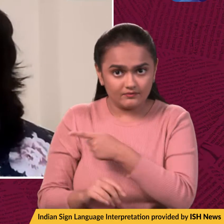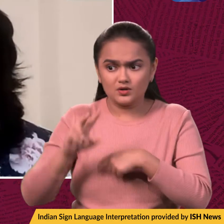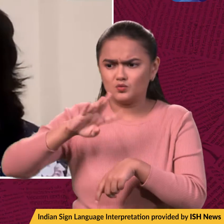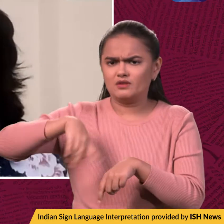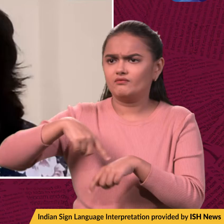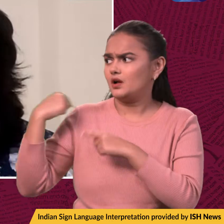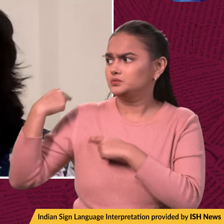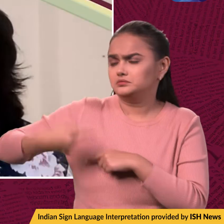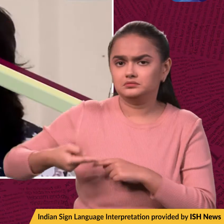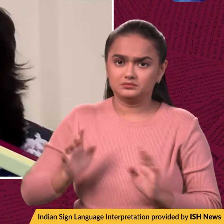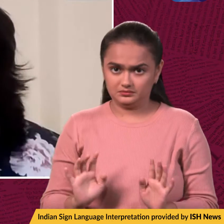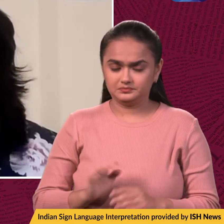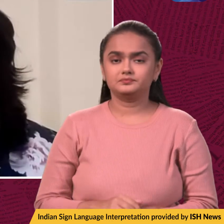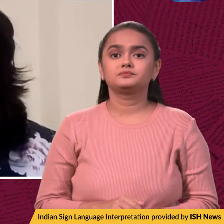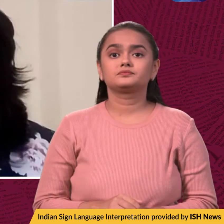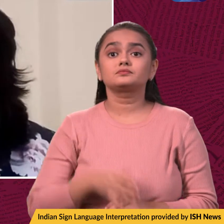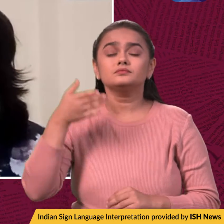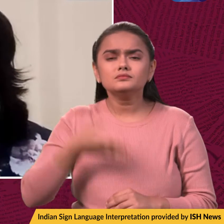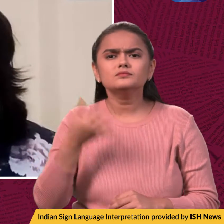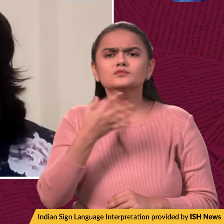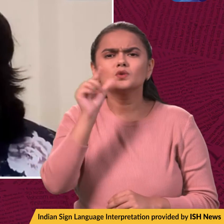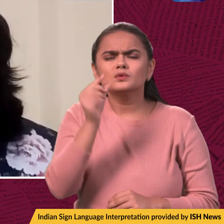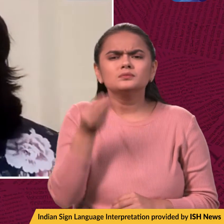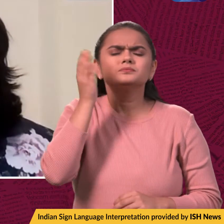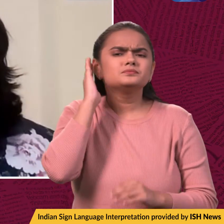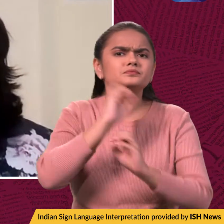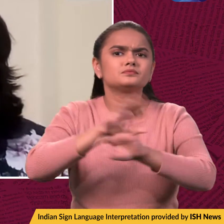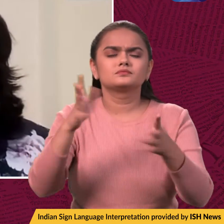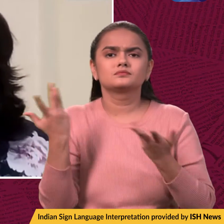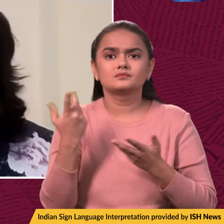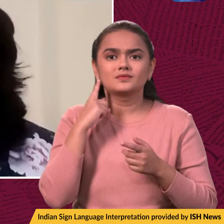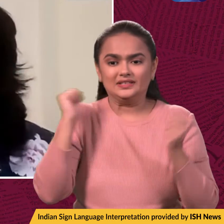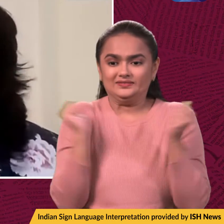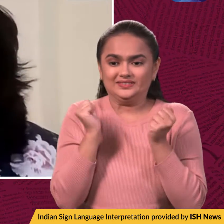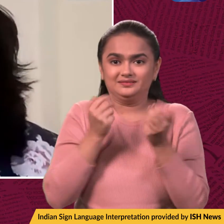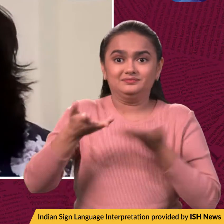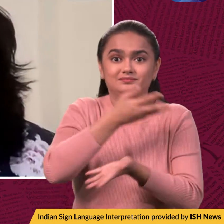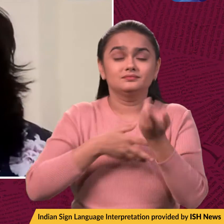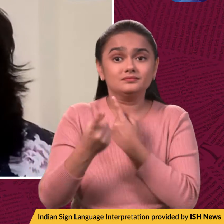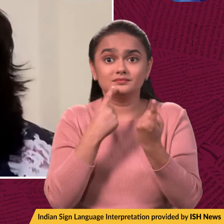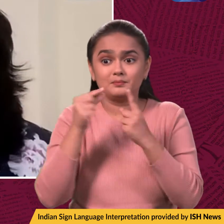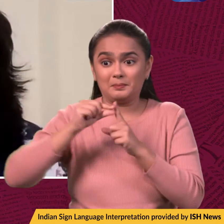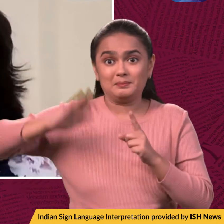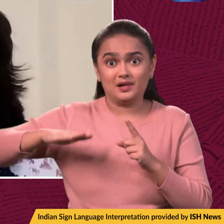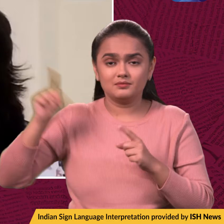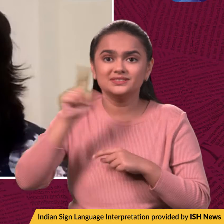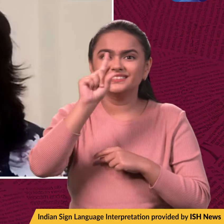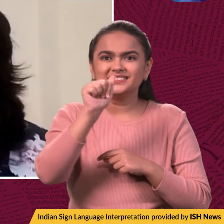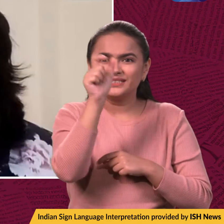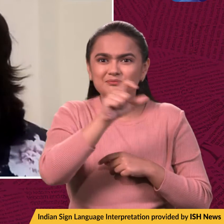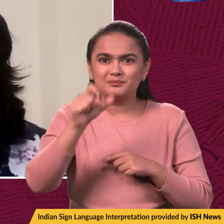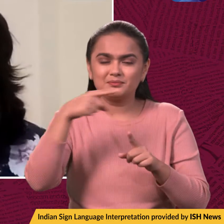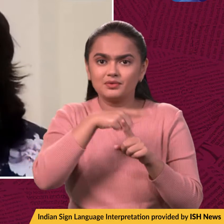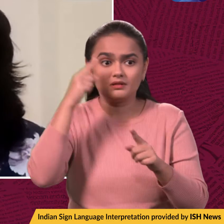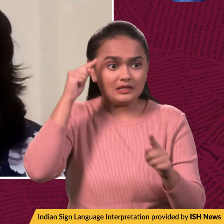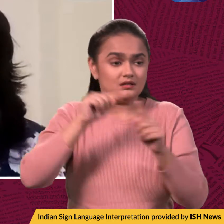the last 24 hours. An update now on what's going on in the winter session of the Parliament. 16 opposition